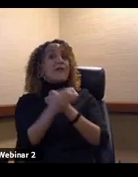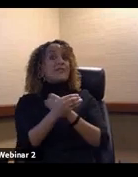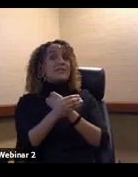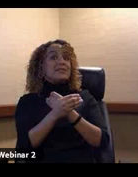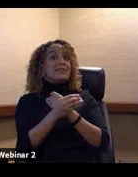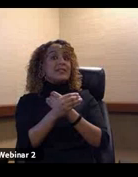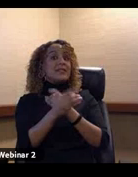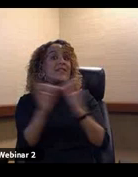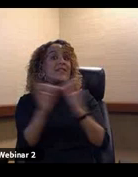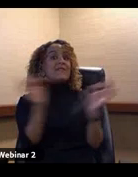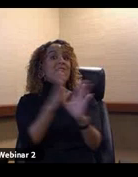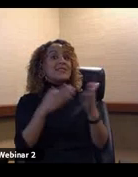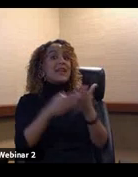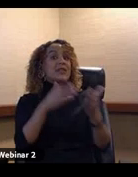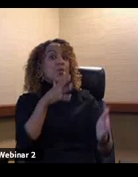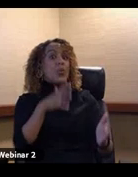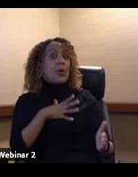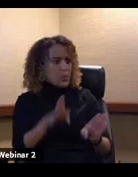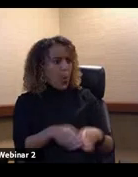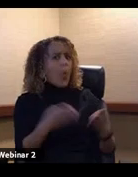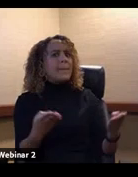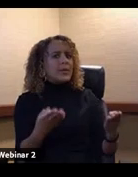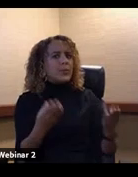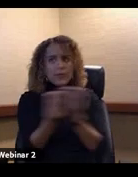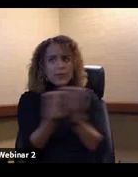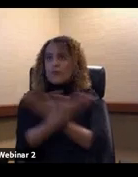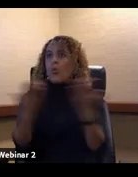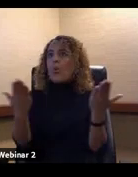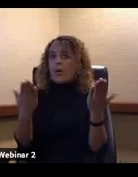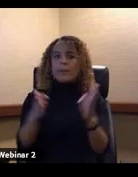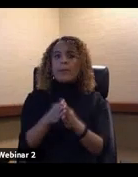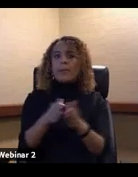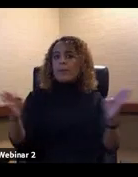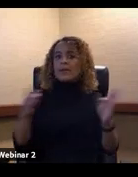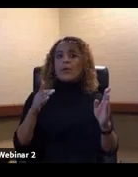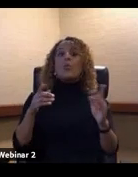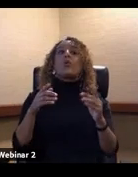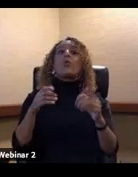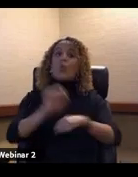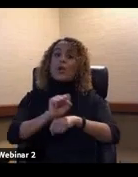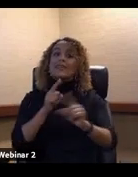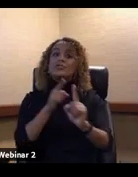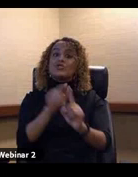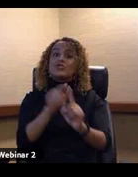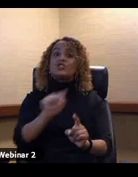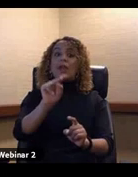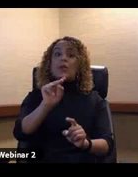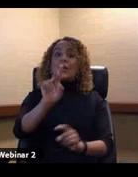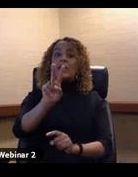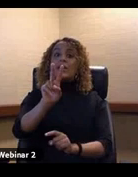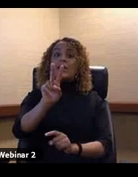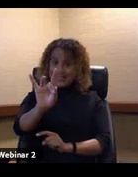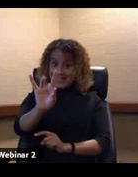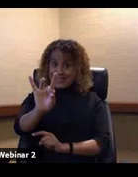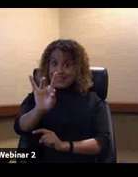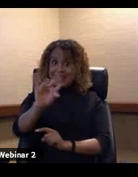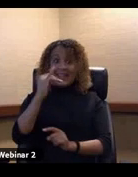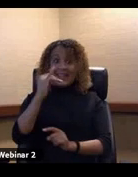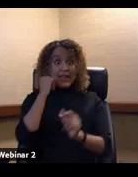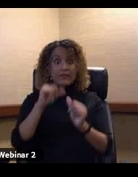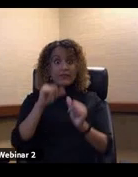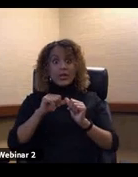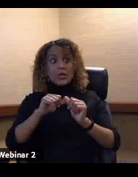Against Women is currently open. We've informed the public that we are open and able to operate until January 18th. If the lapse